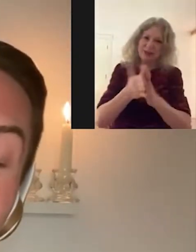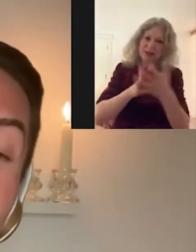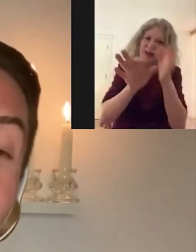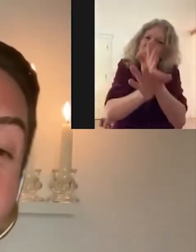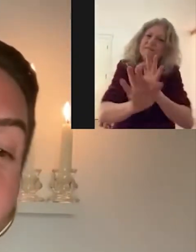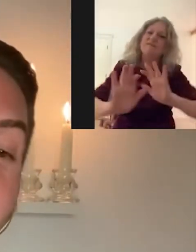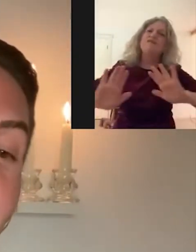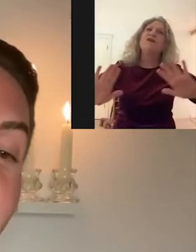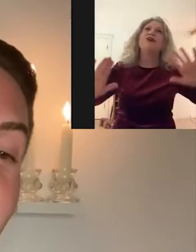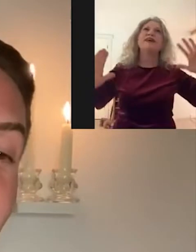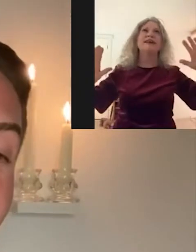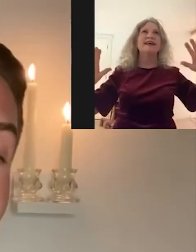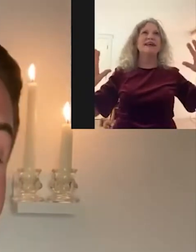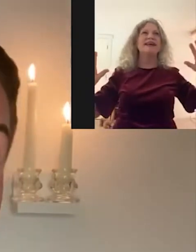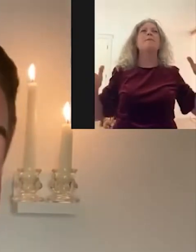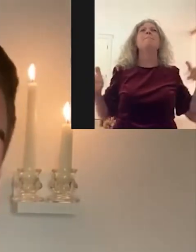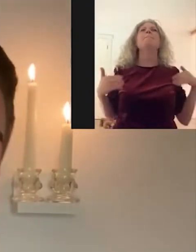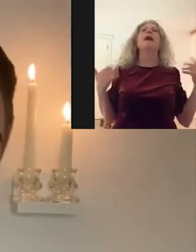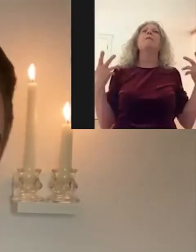us whole.